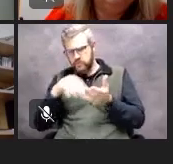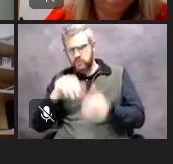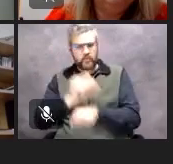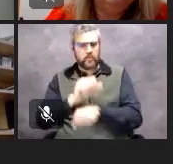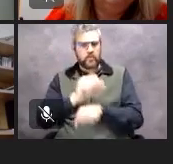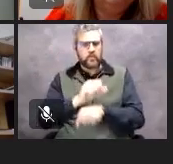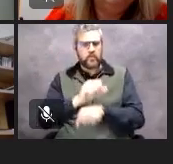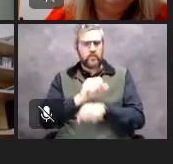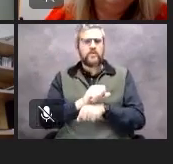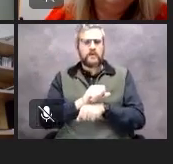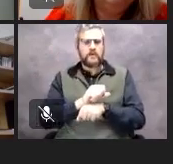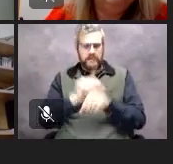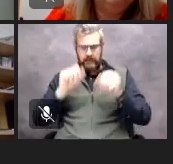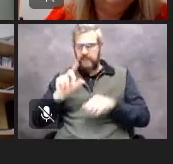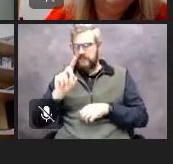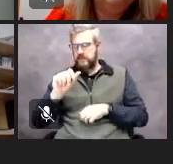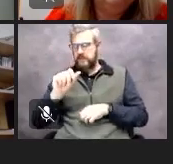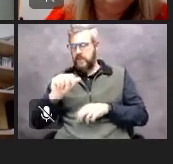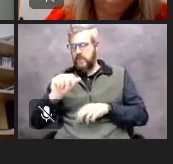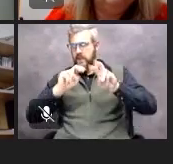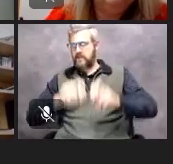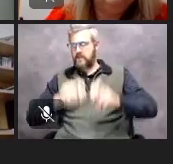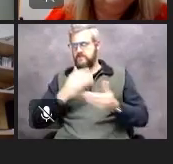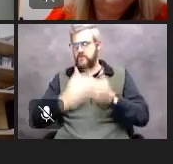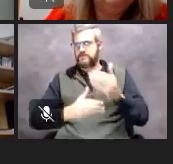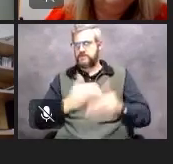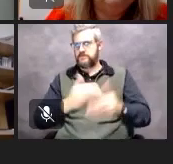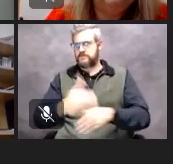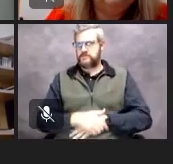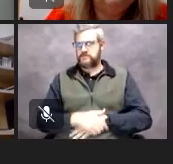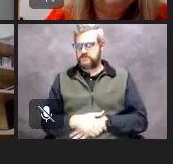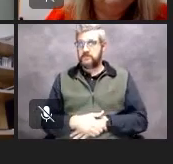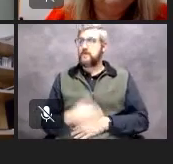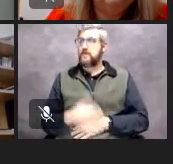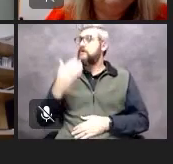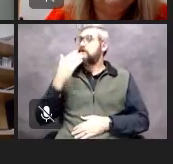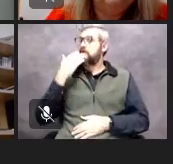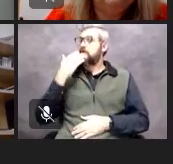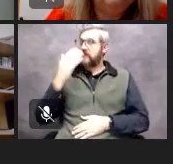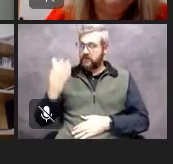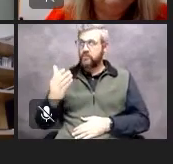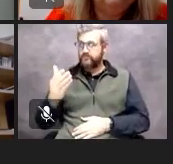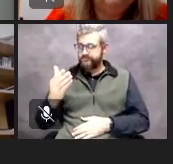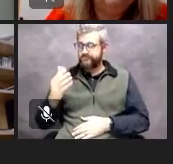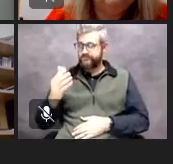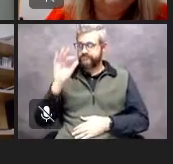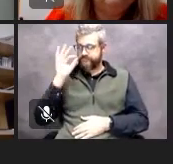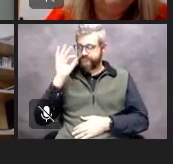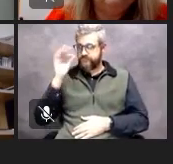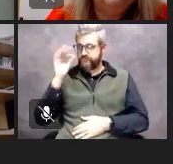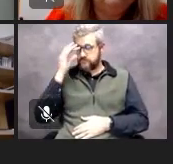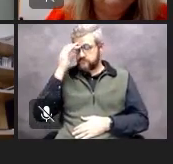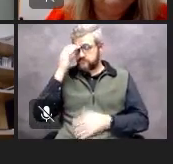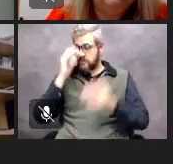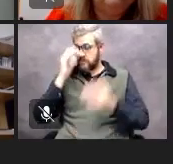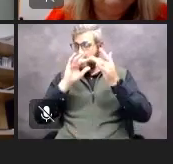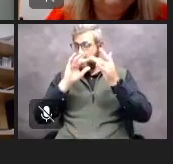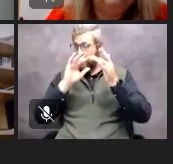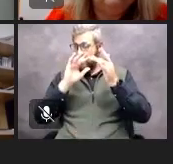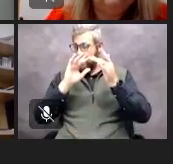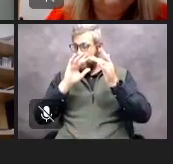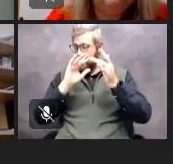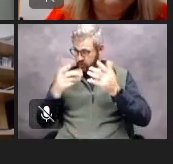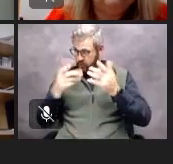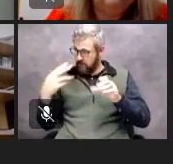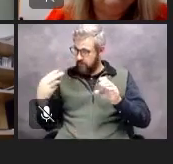able to do a data analysis process. Thank you. And when were you online when I responded